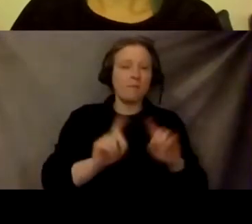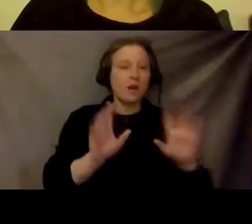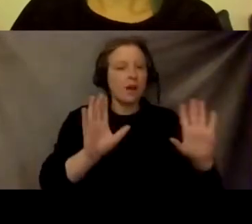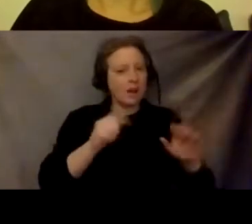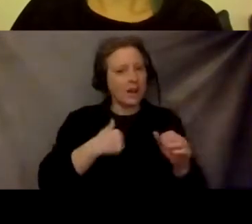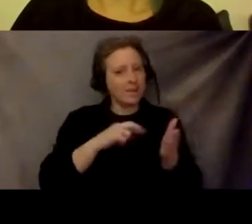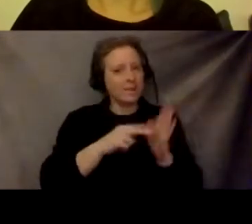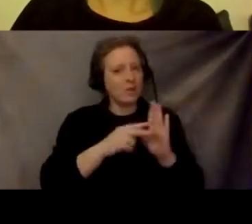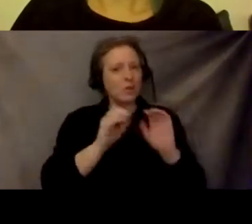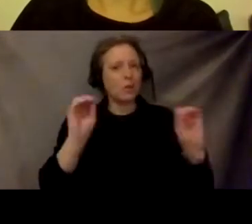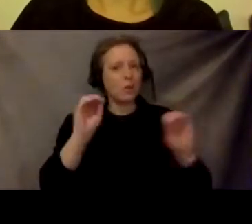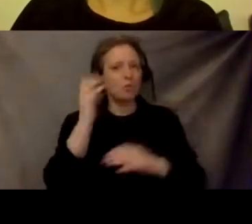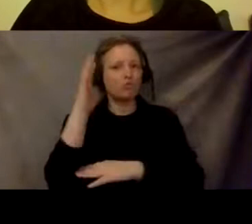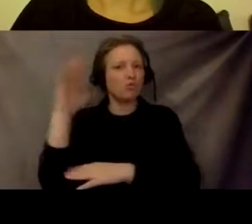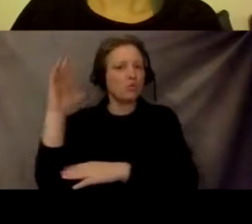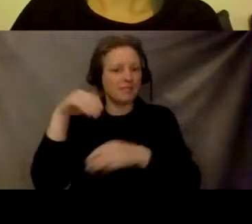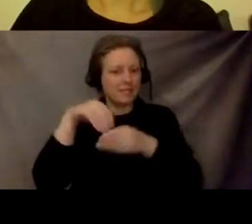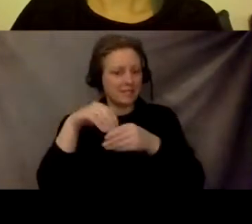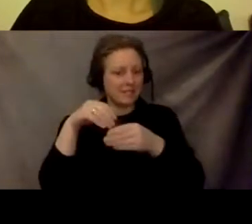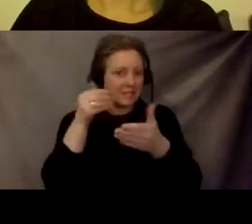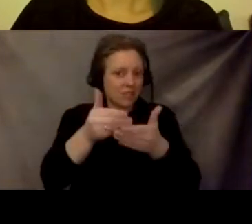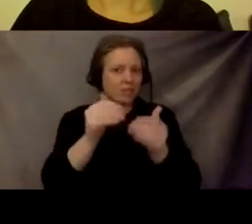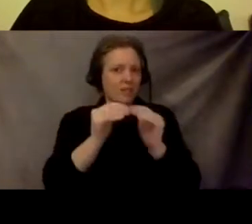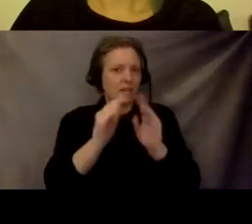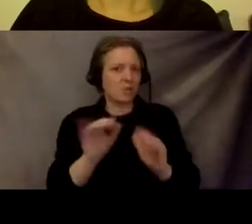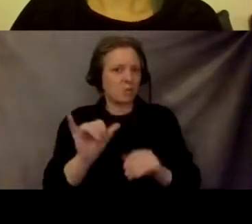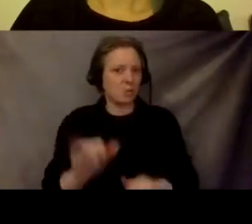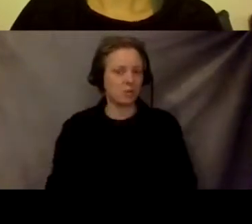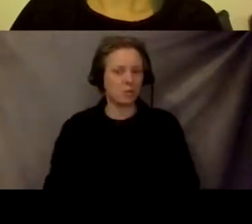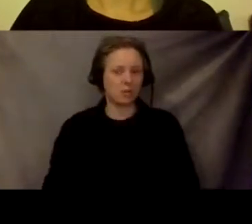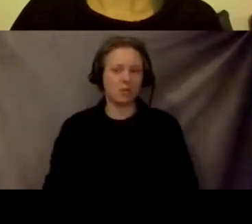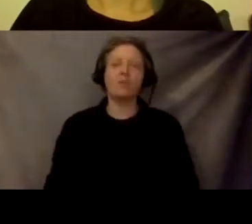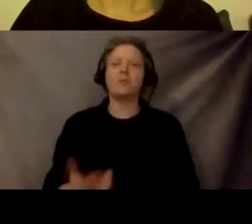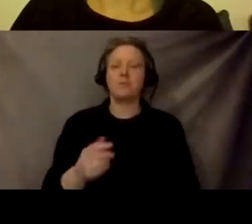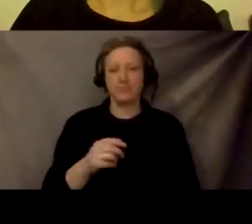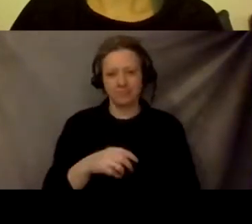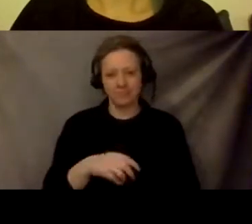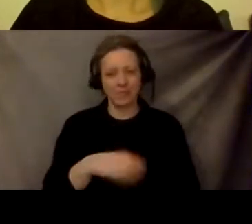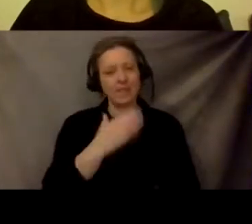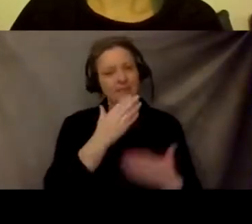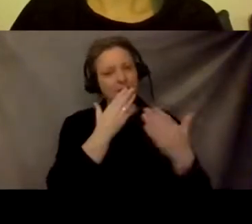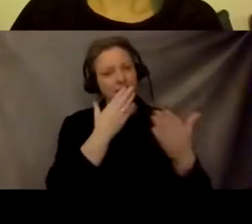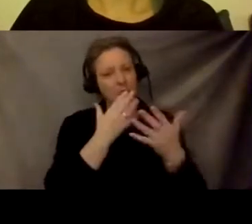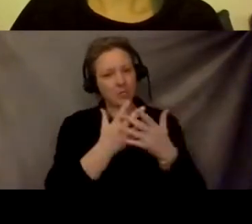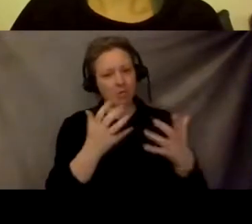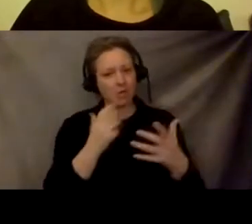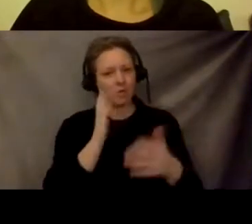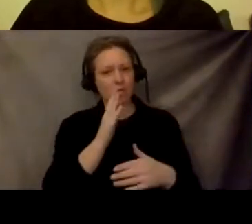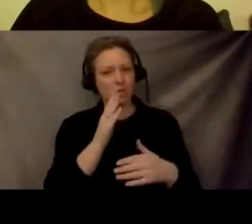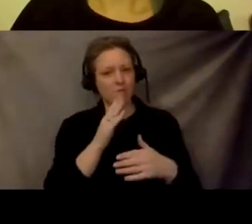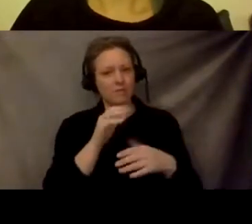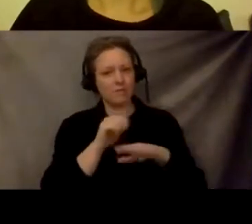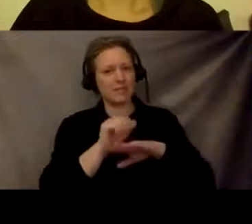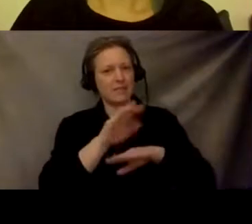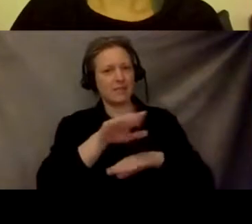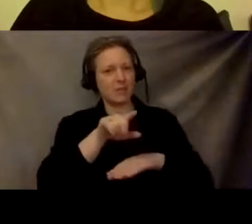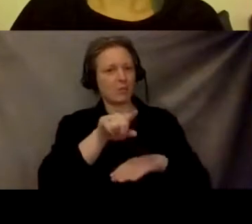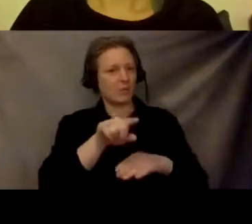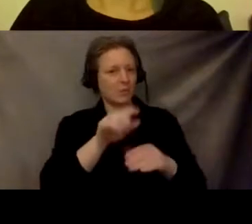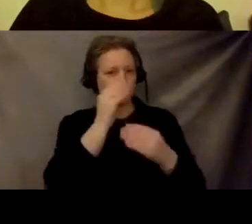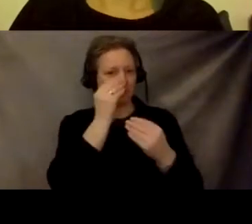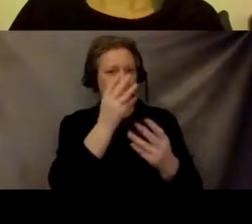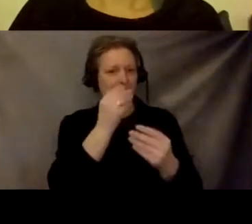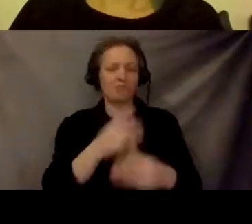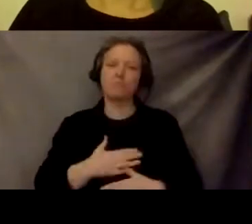Yeah. Okay. Yeah, all right. Anyway. Yeah. Okay. So thank you very much, though. We'll send you some information. I appreciate it. Thank you. Okay,